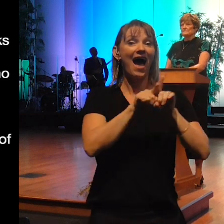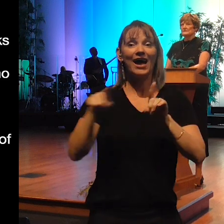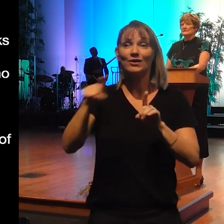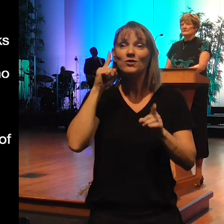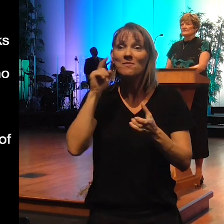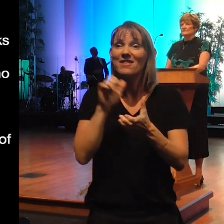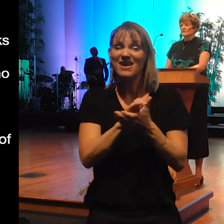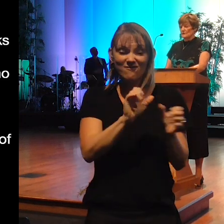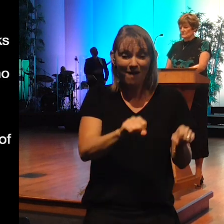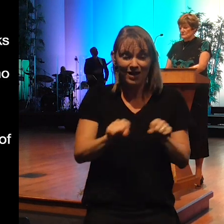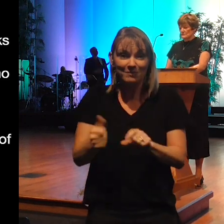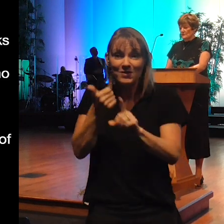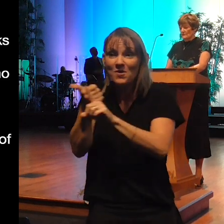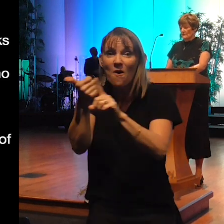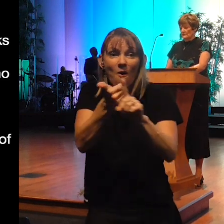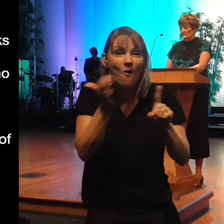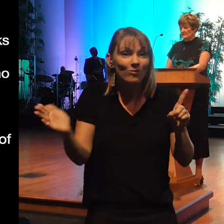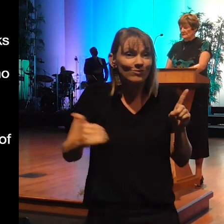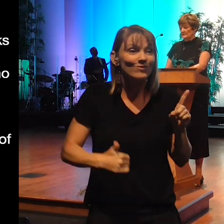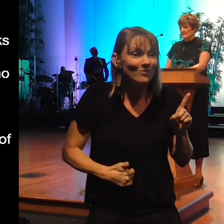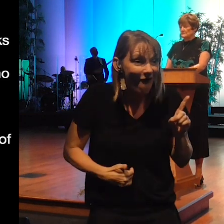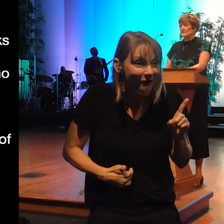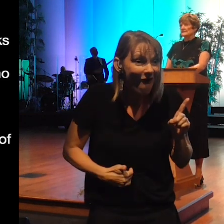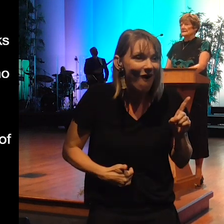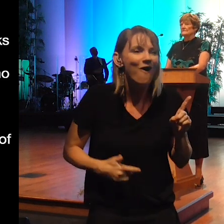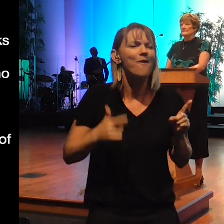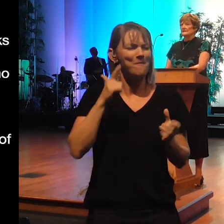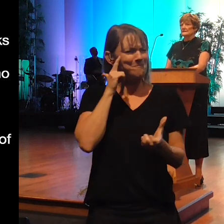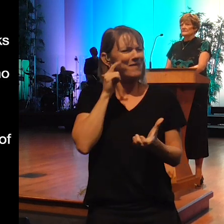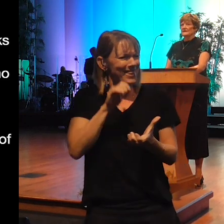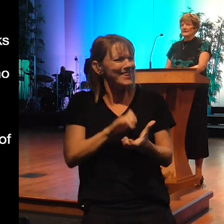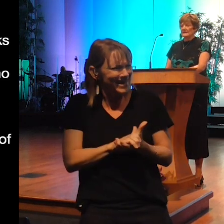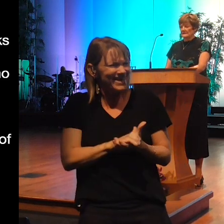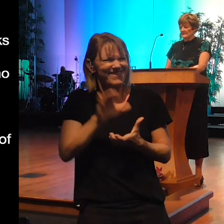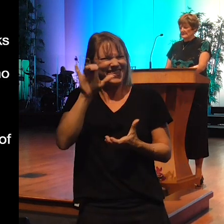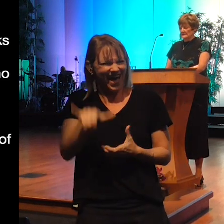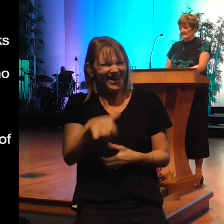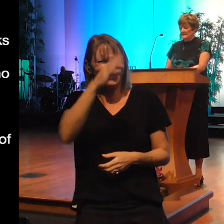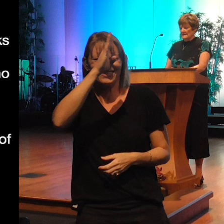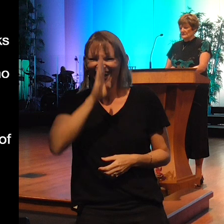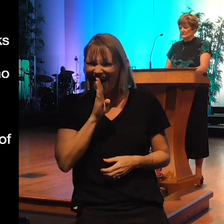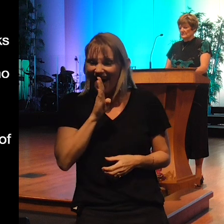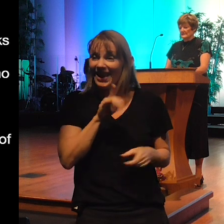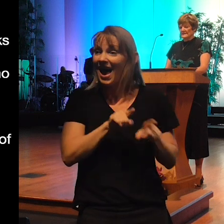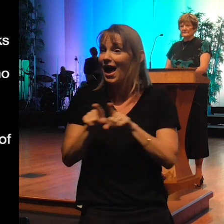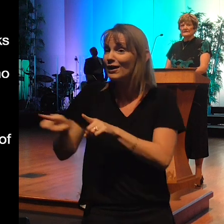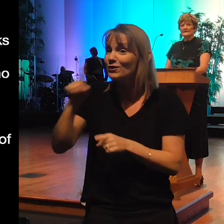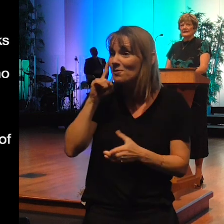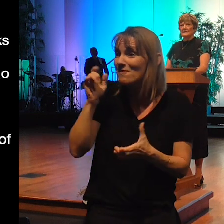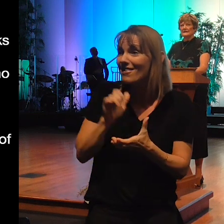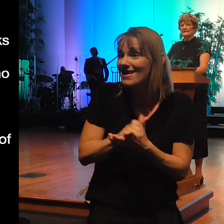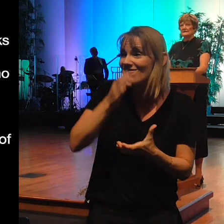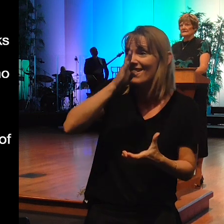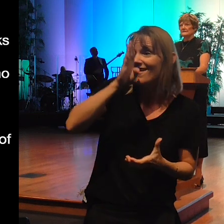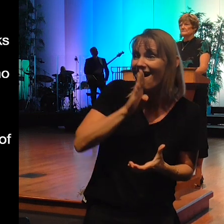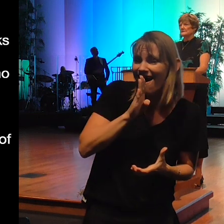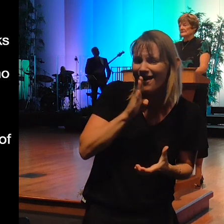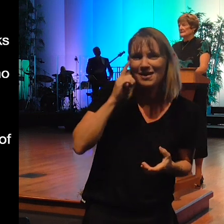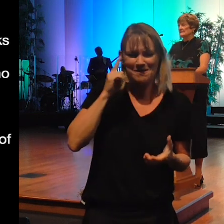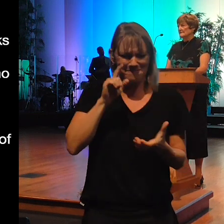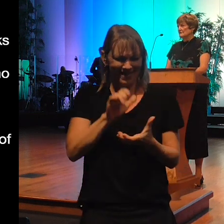in the possibility of your own soul, believe it is God. As you believe in